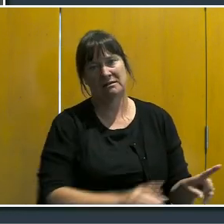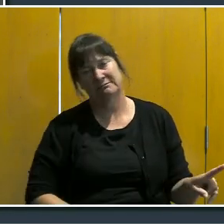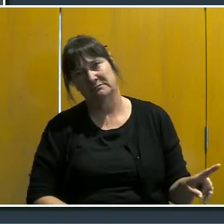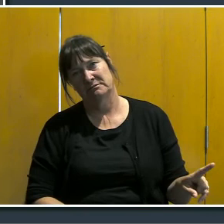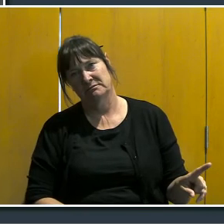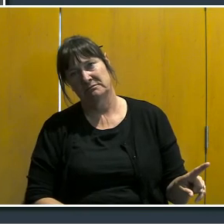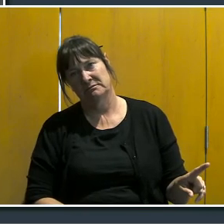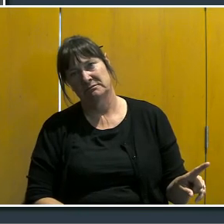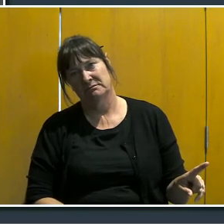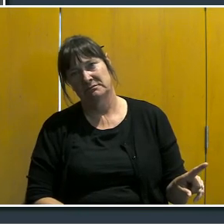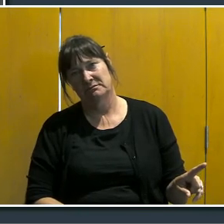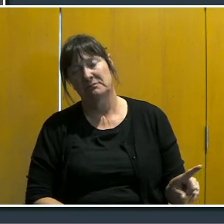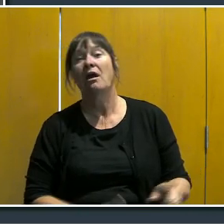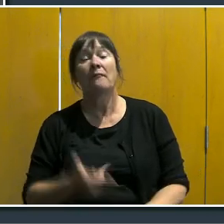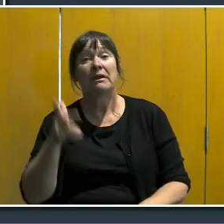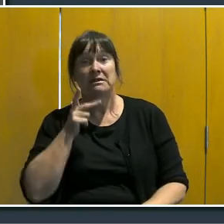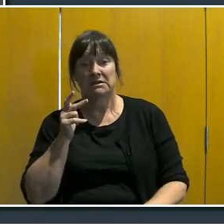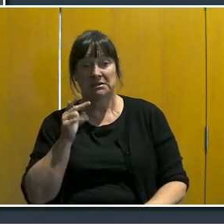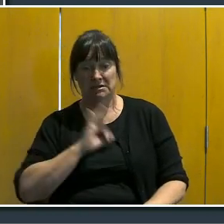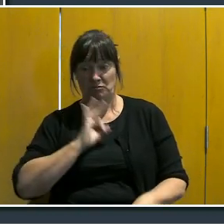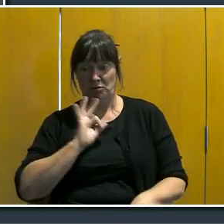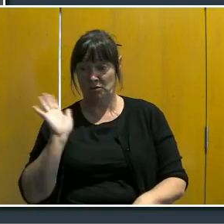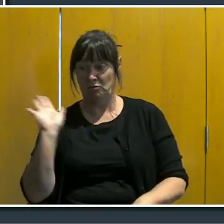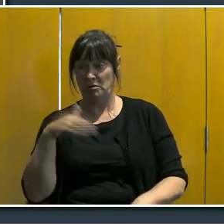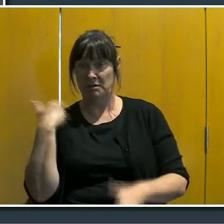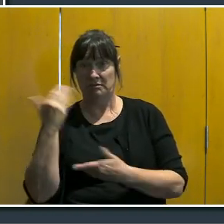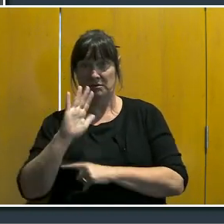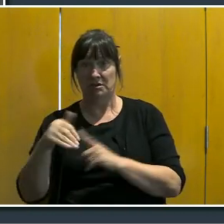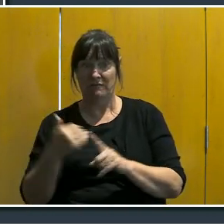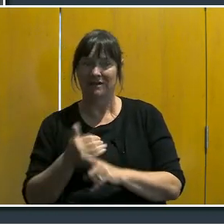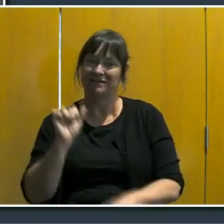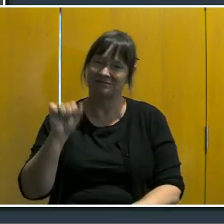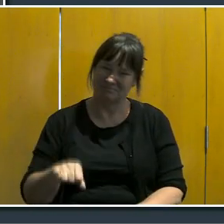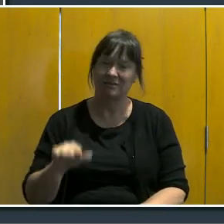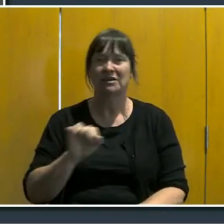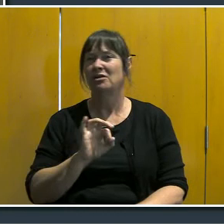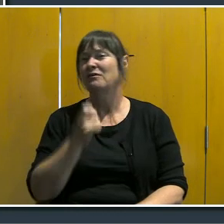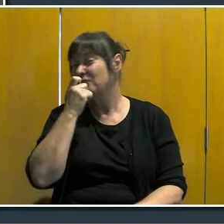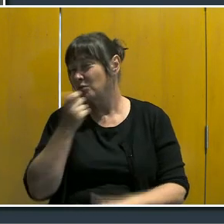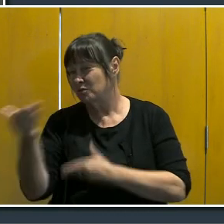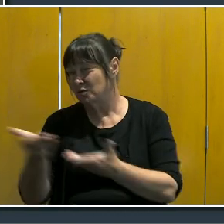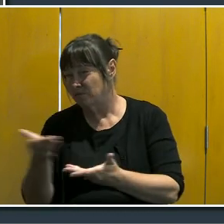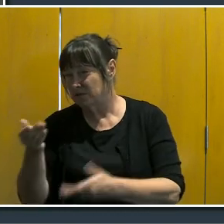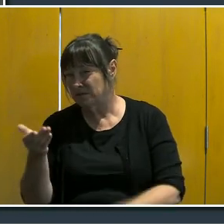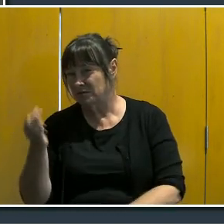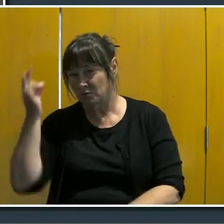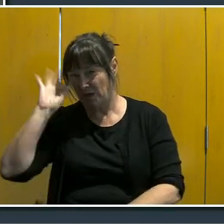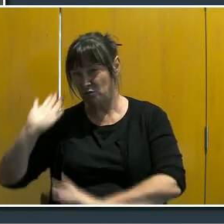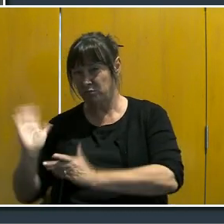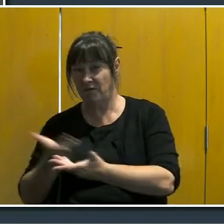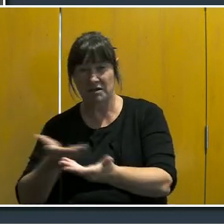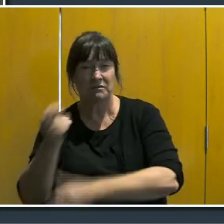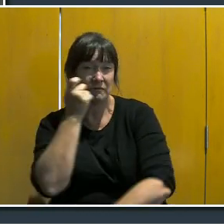Like everyone listening to all the submissions today, yeah, we haven't got a lot of services from the council because we're